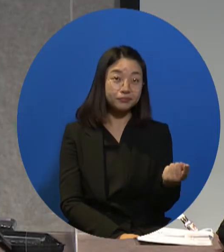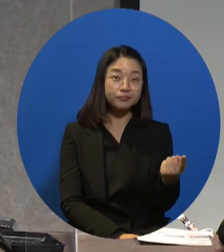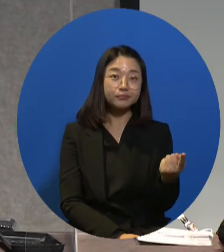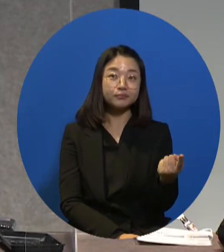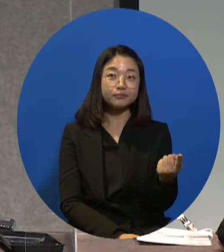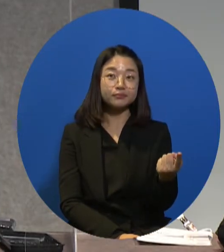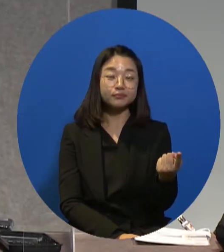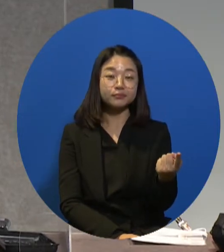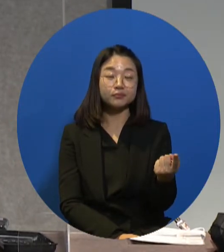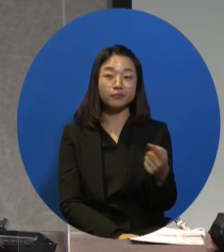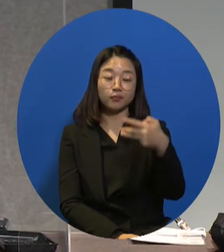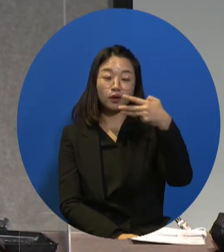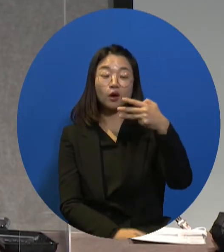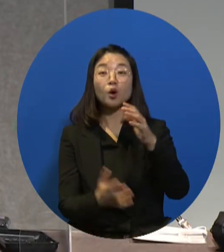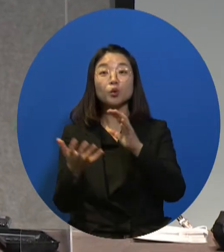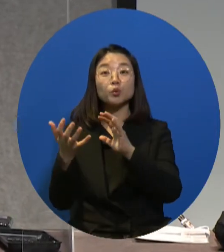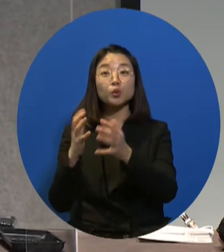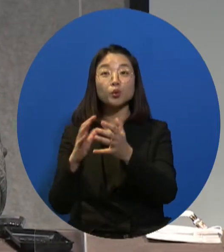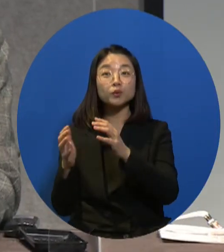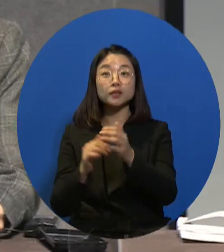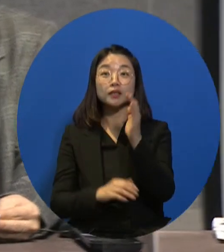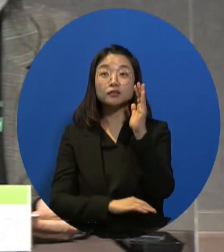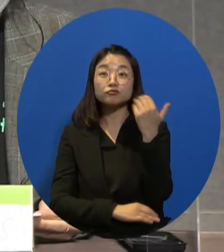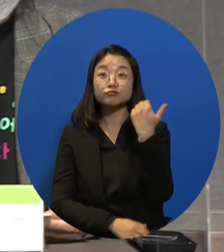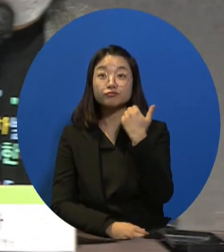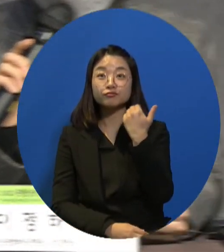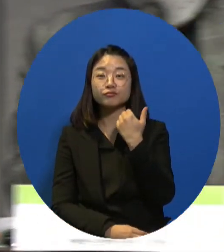Society. And we have three panel members.